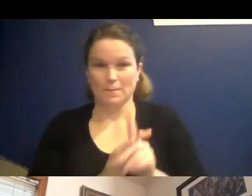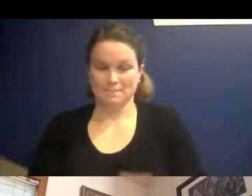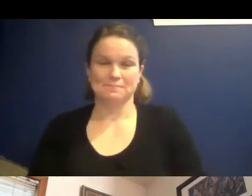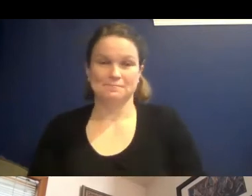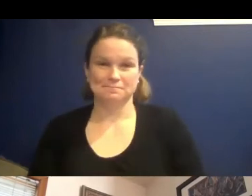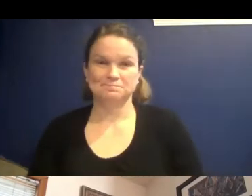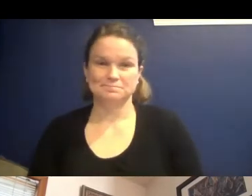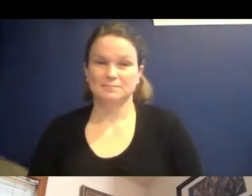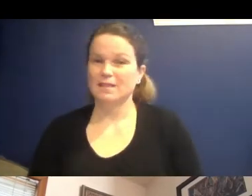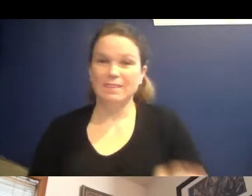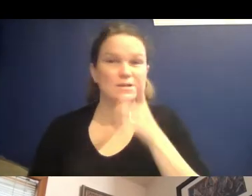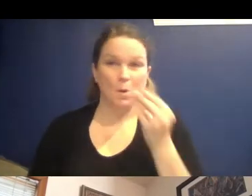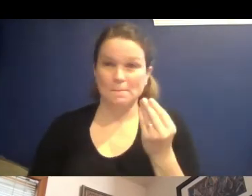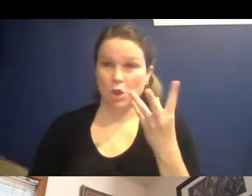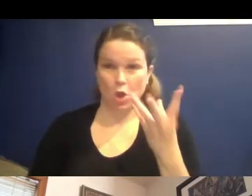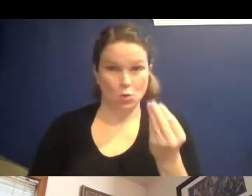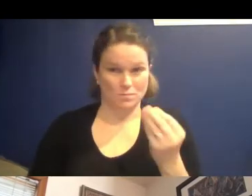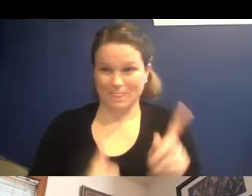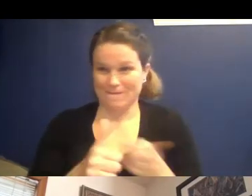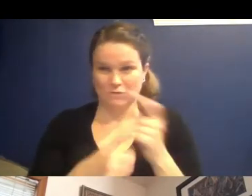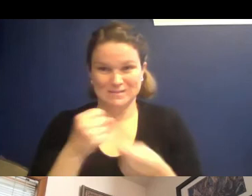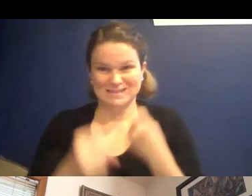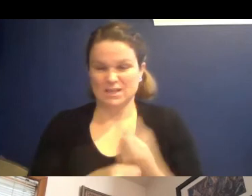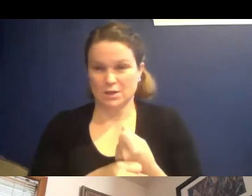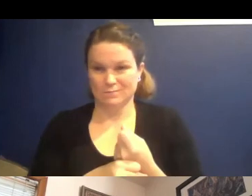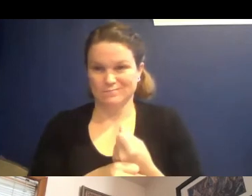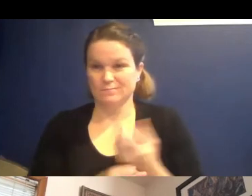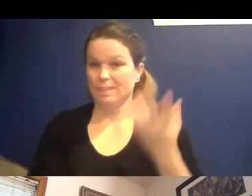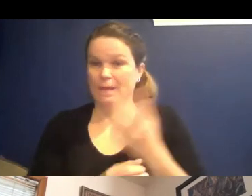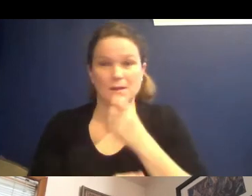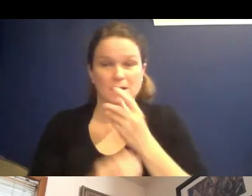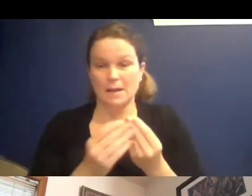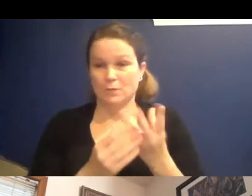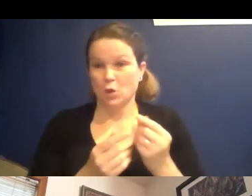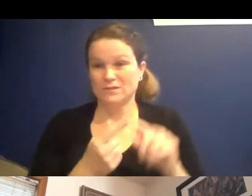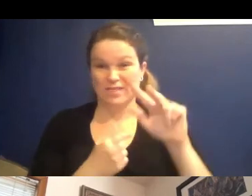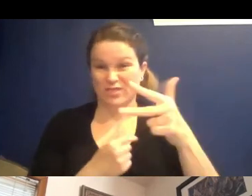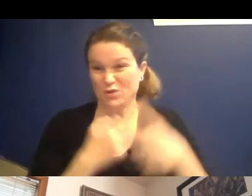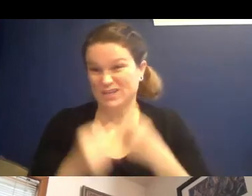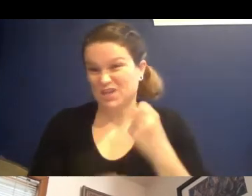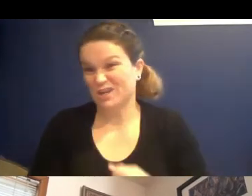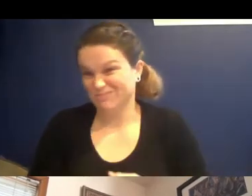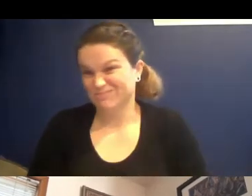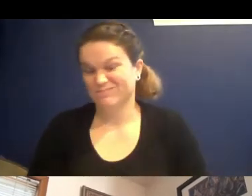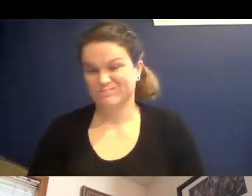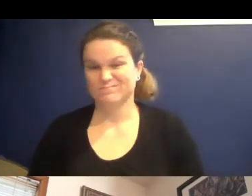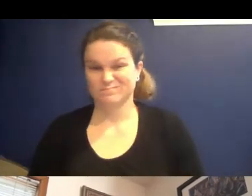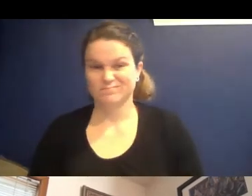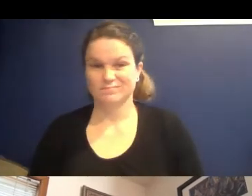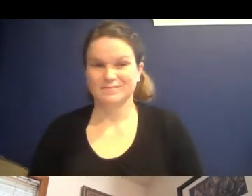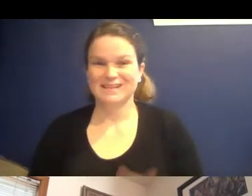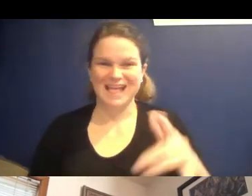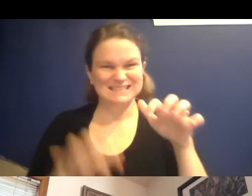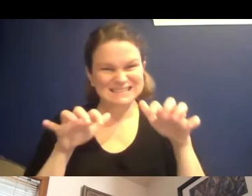And they don't bloom the first year that you plant them. They may not bloom until the 3rd year. So this is a field